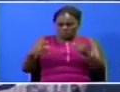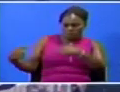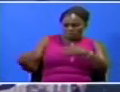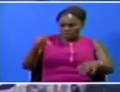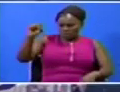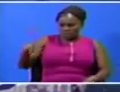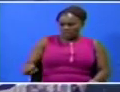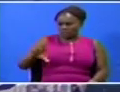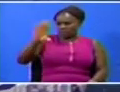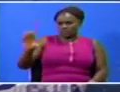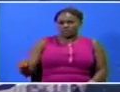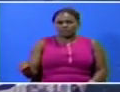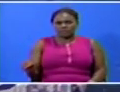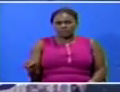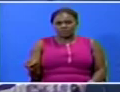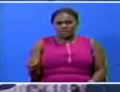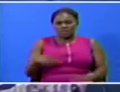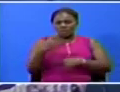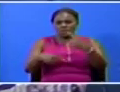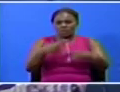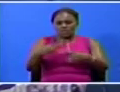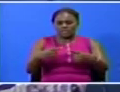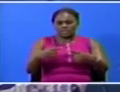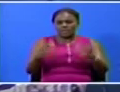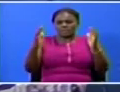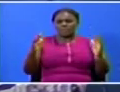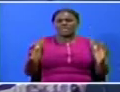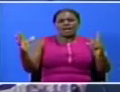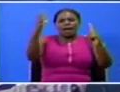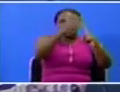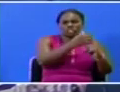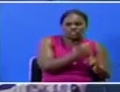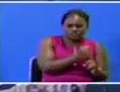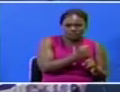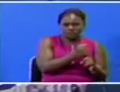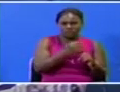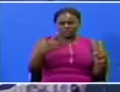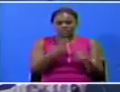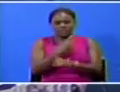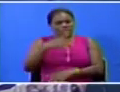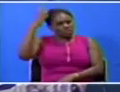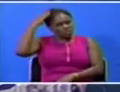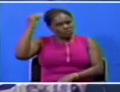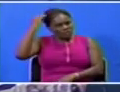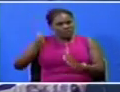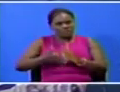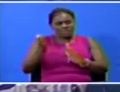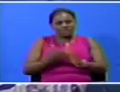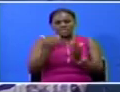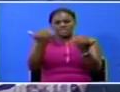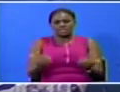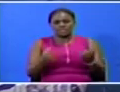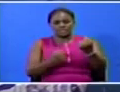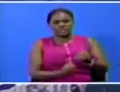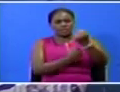Kusini. Notwithstanding the significant progress registered in various fronts, Somalia urgently needs enhanced support